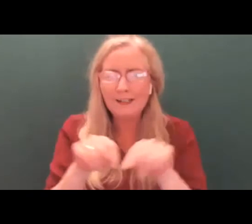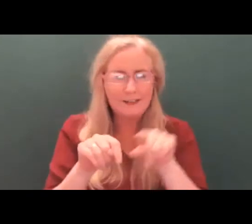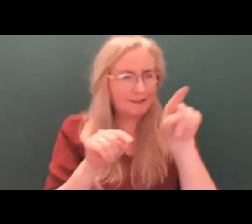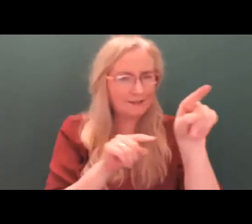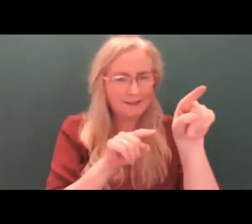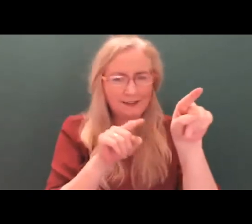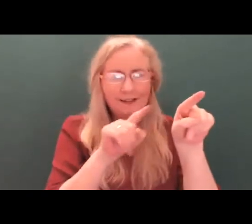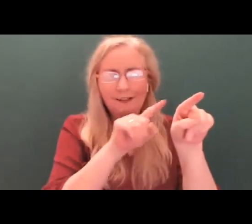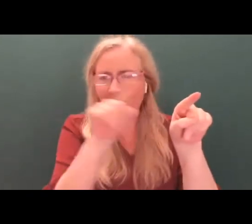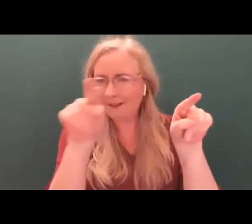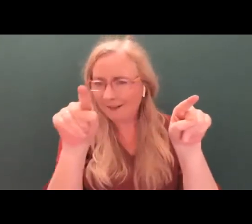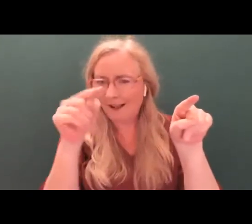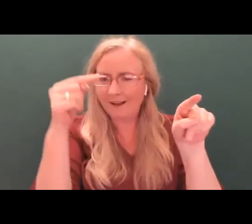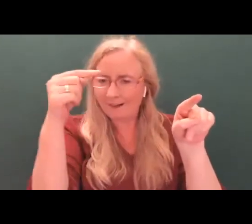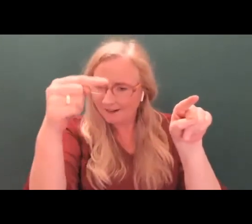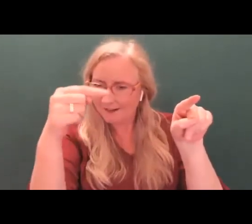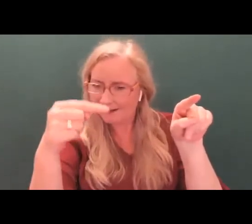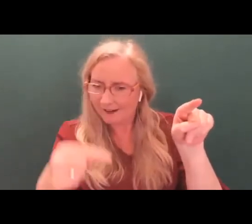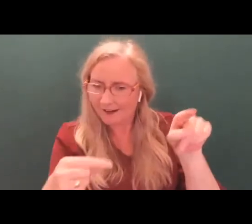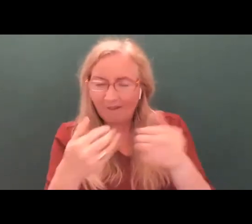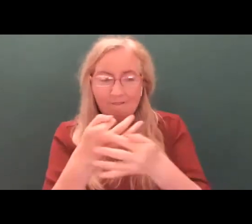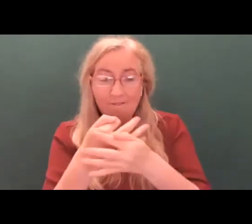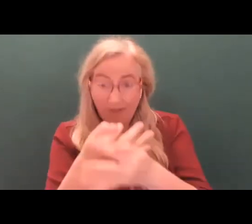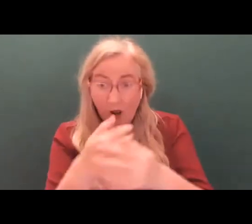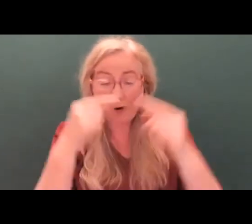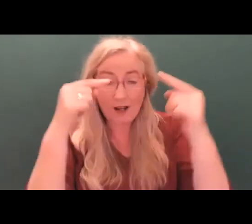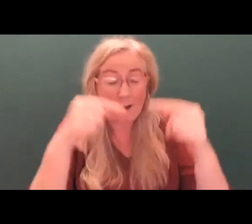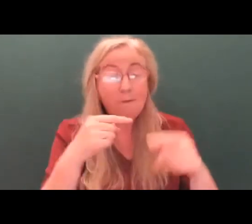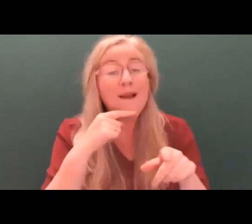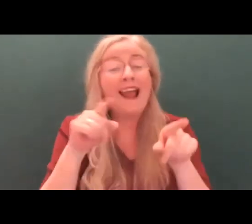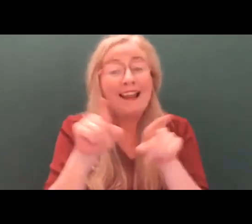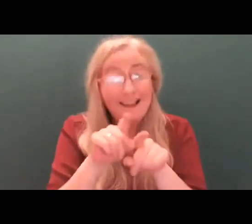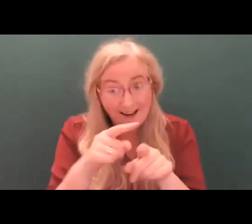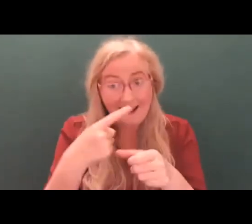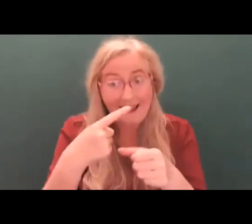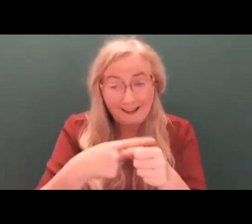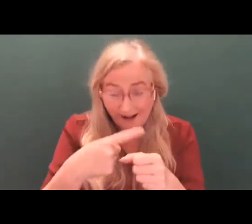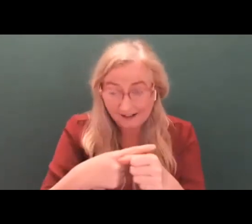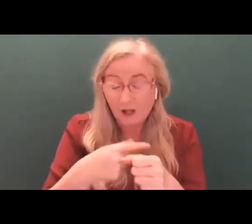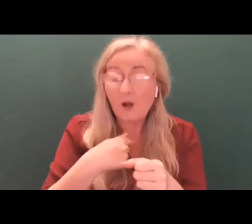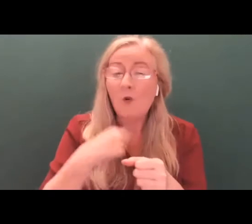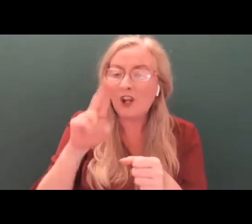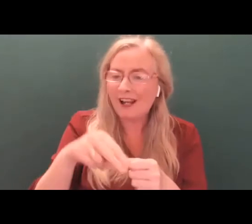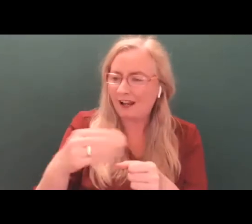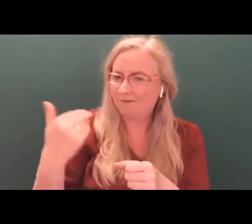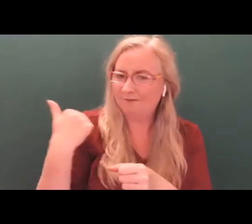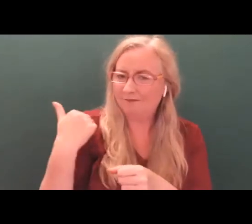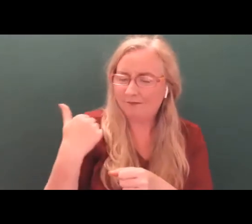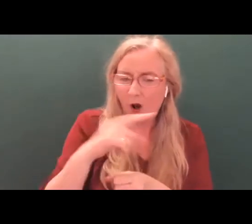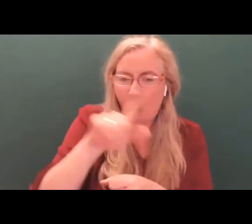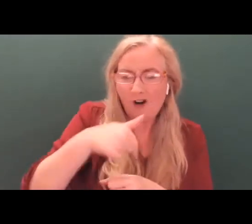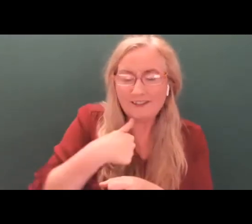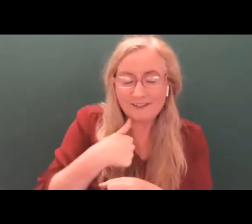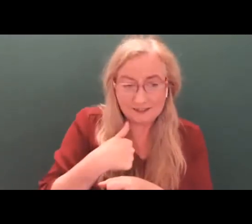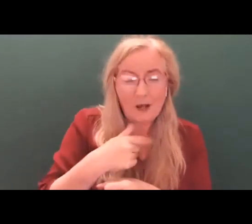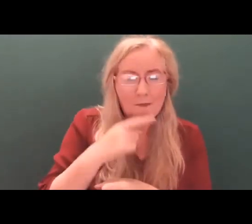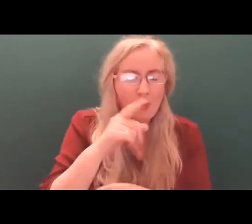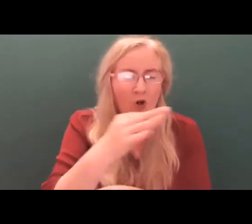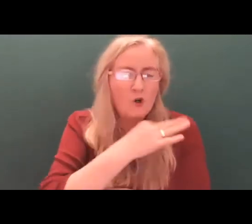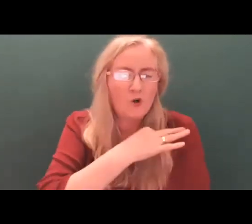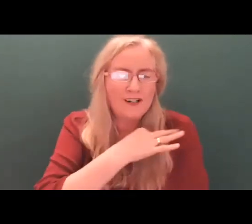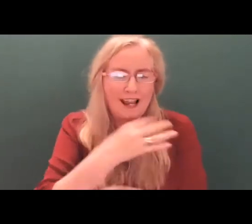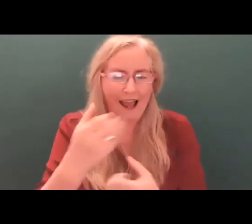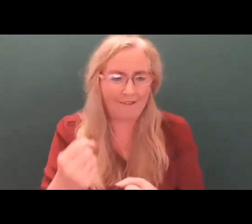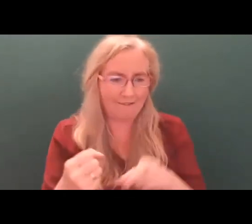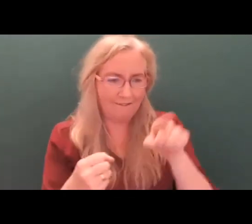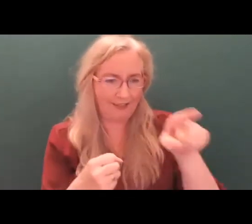be able to follow it through. And again, we're here if you come into any difficulties and we can talk you through it, but it's always good to have those instructions